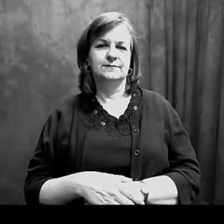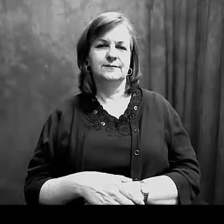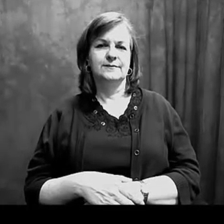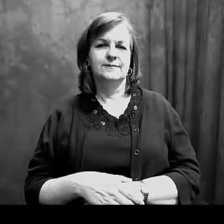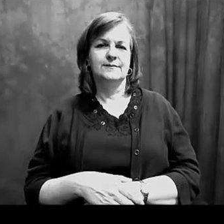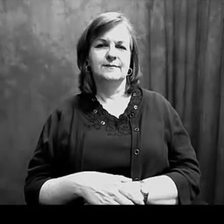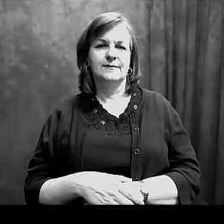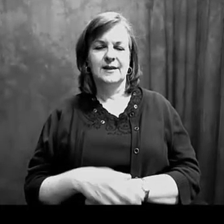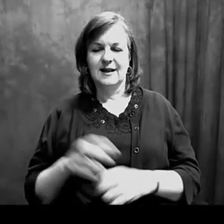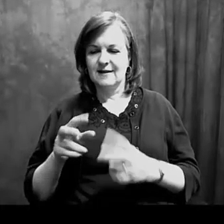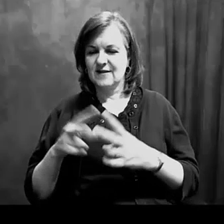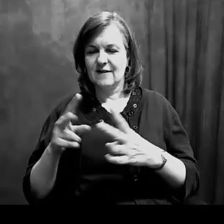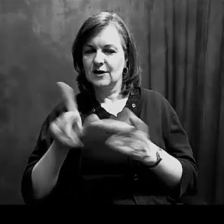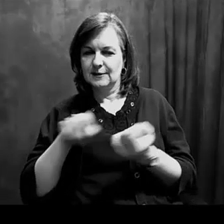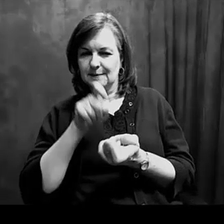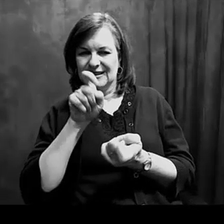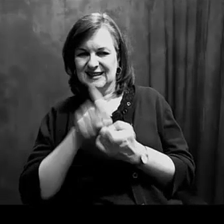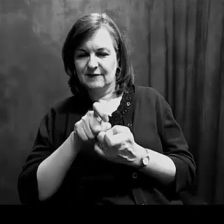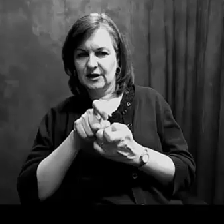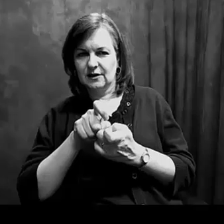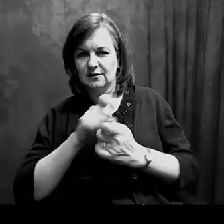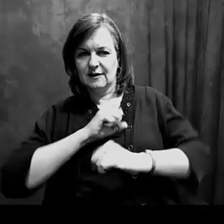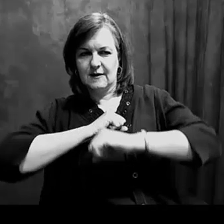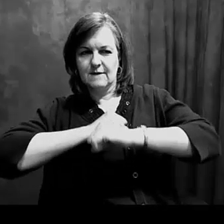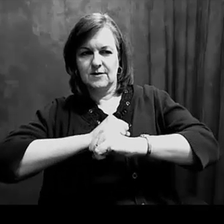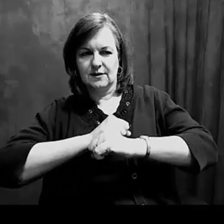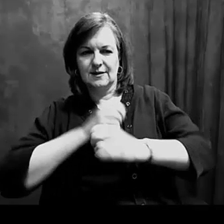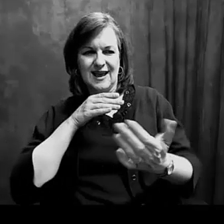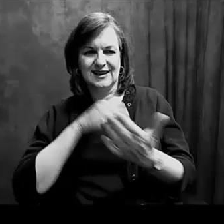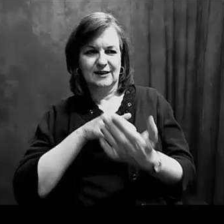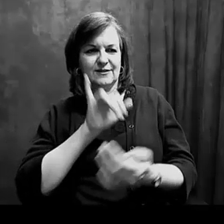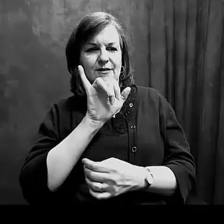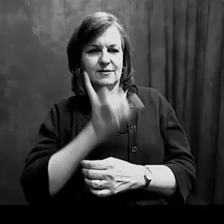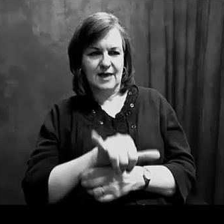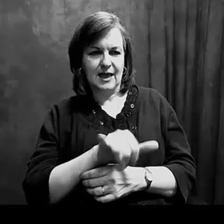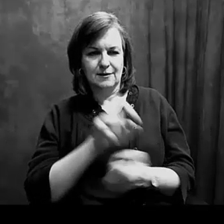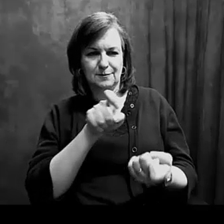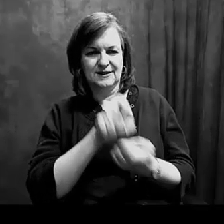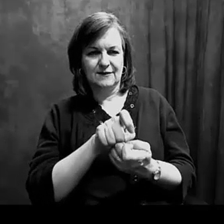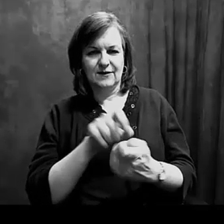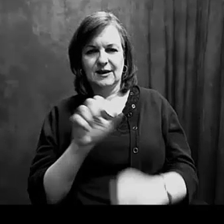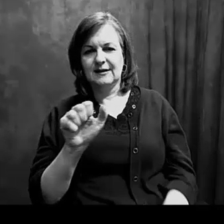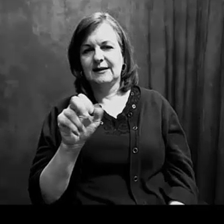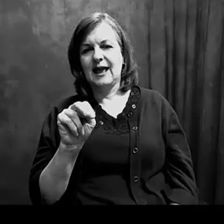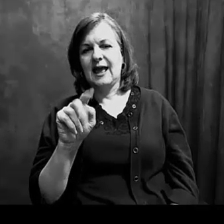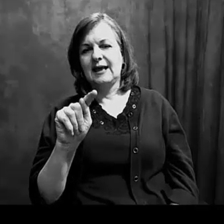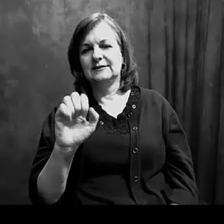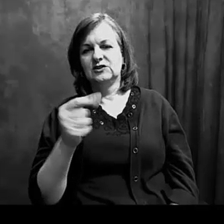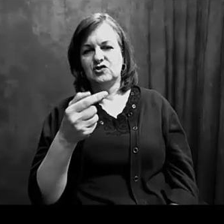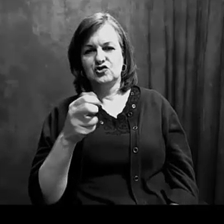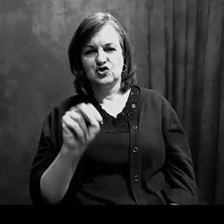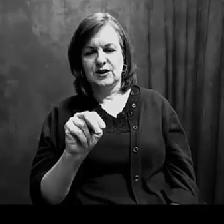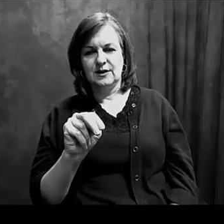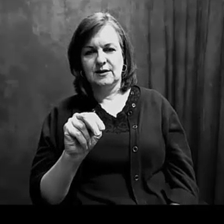This is very strategic, very specific defense to the